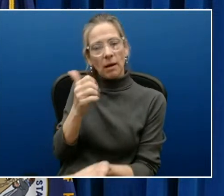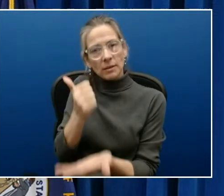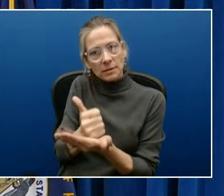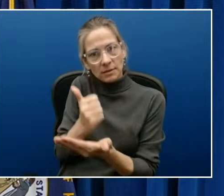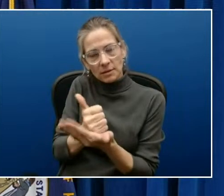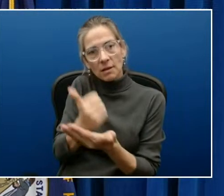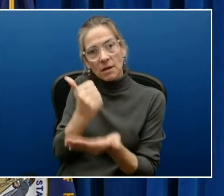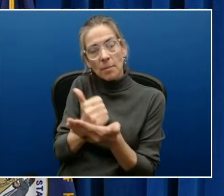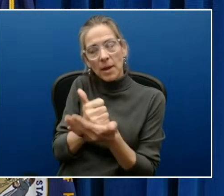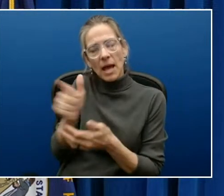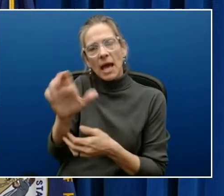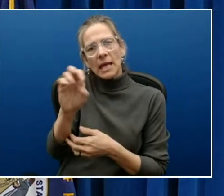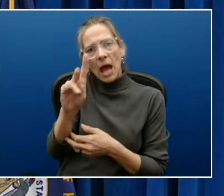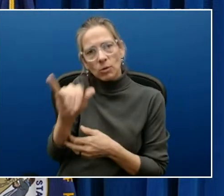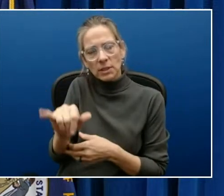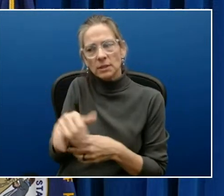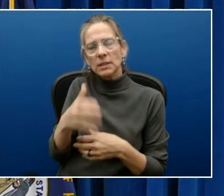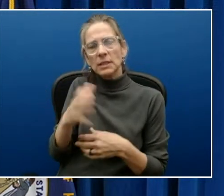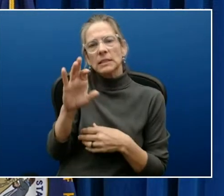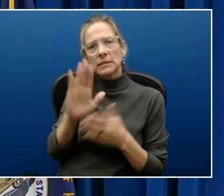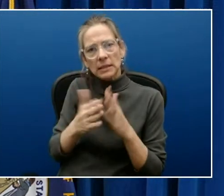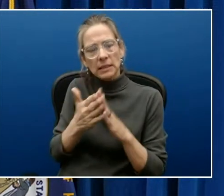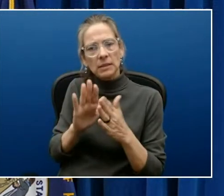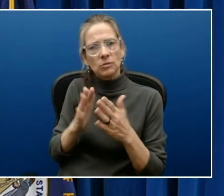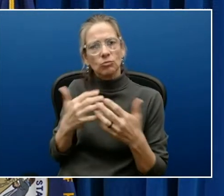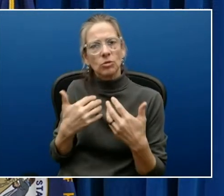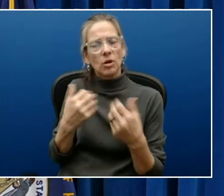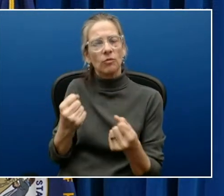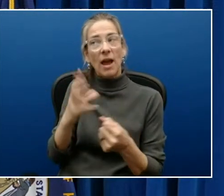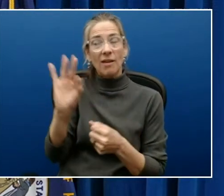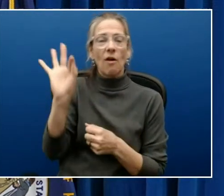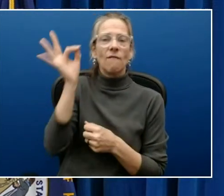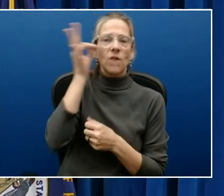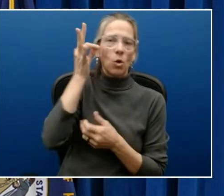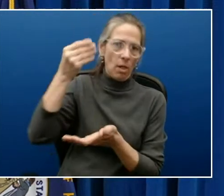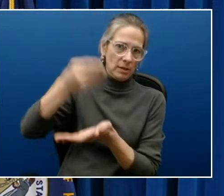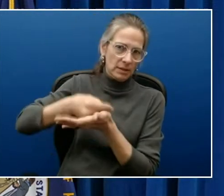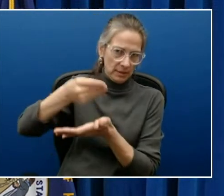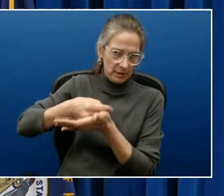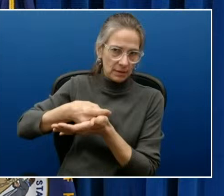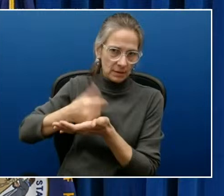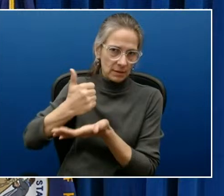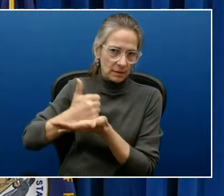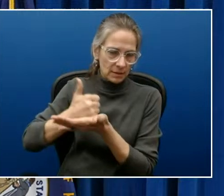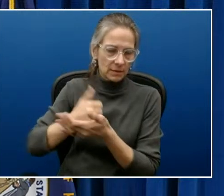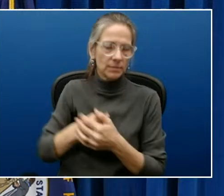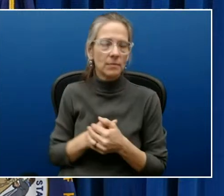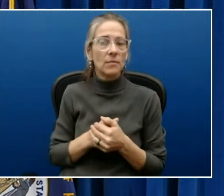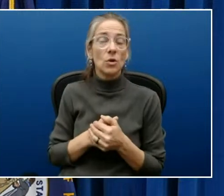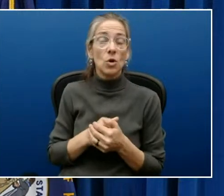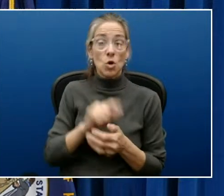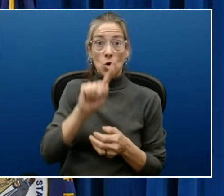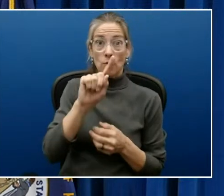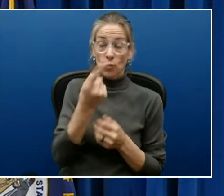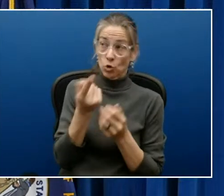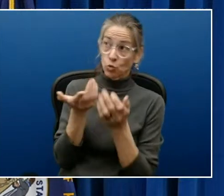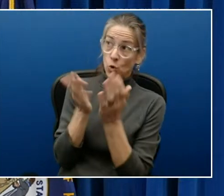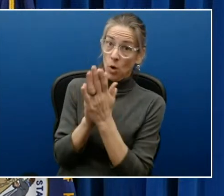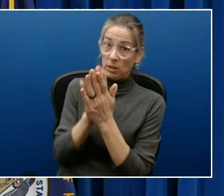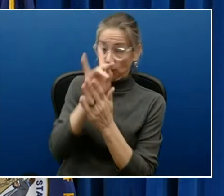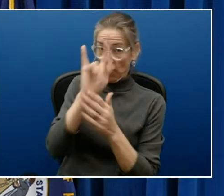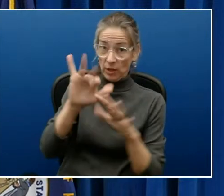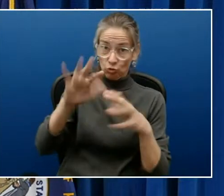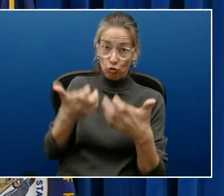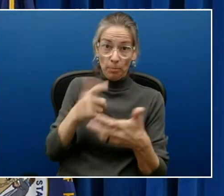cities recover, as well as direct federal assistance. The first request for that group of 3 was